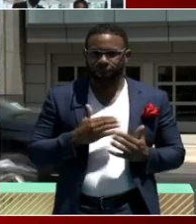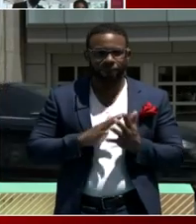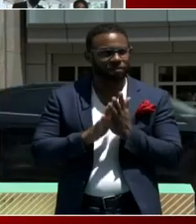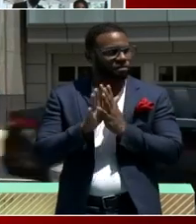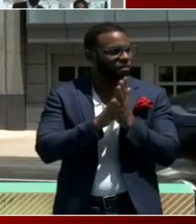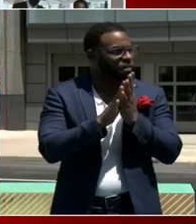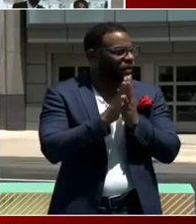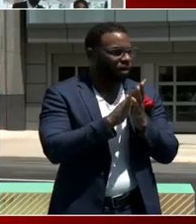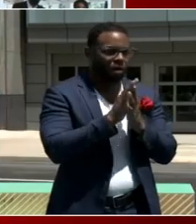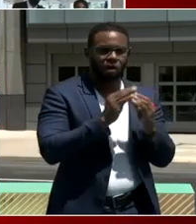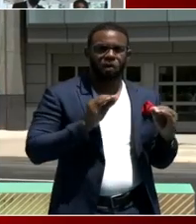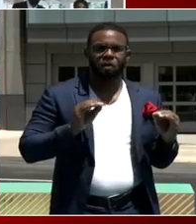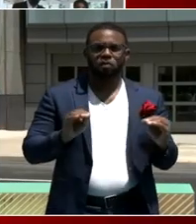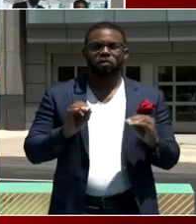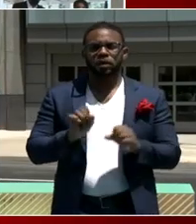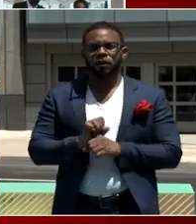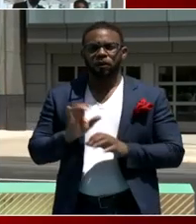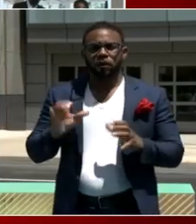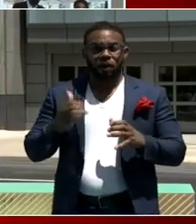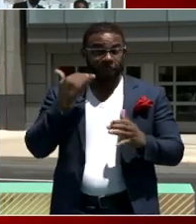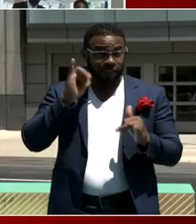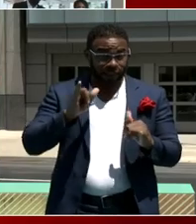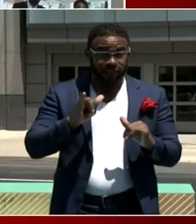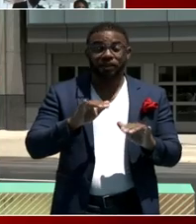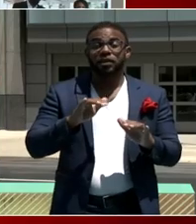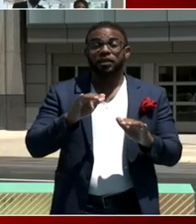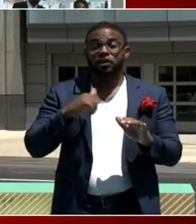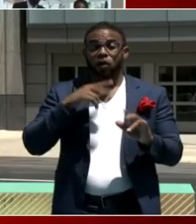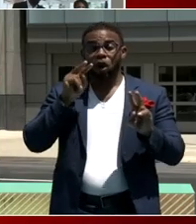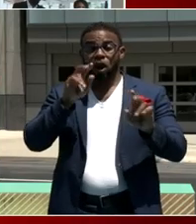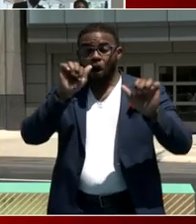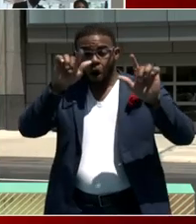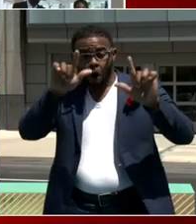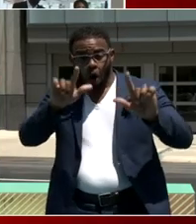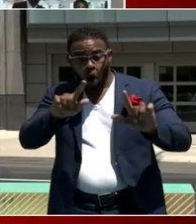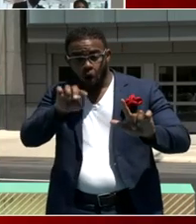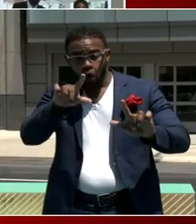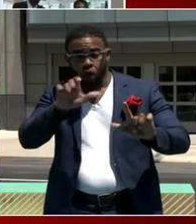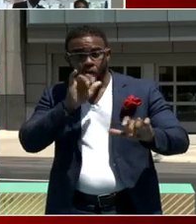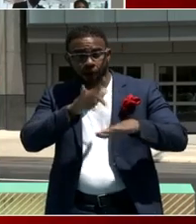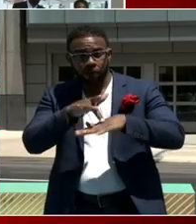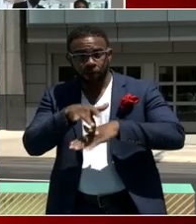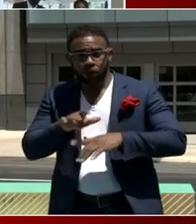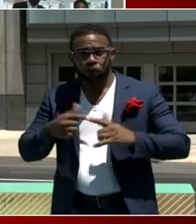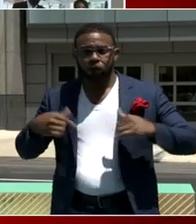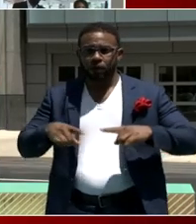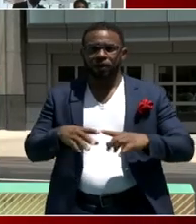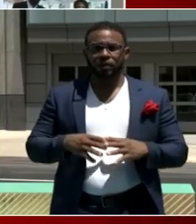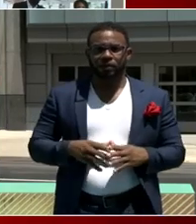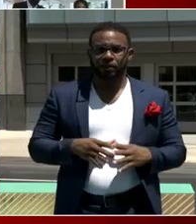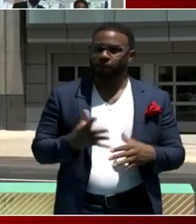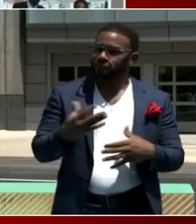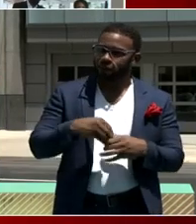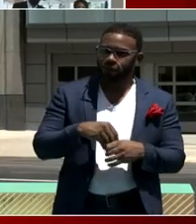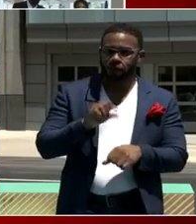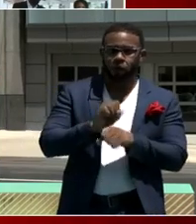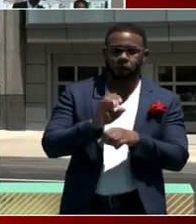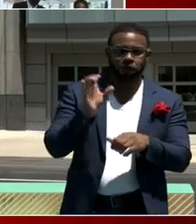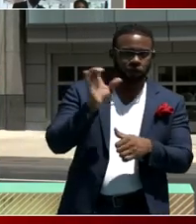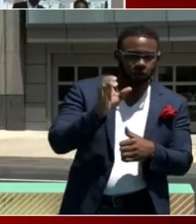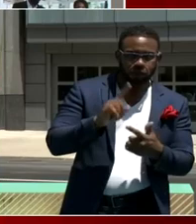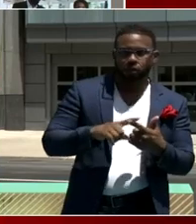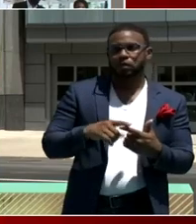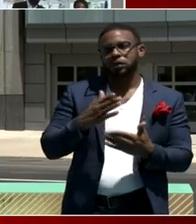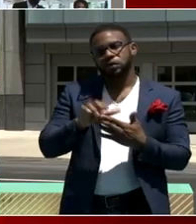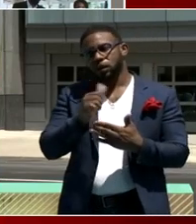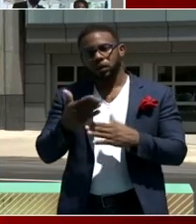and mobile workforce. So with that being said, we are looking at all of the tools that are available to us, including work search and some of